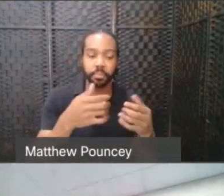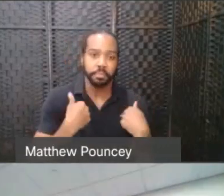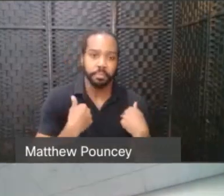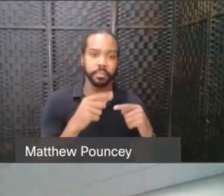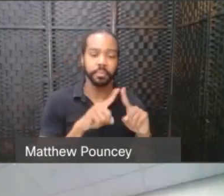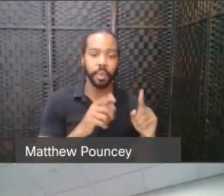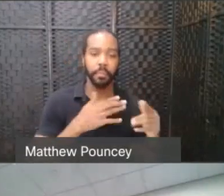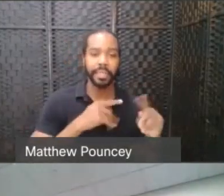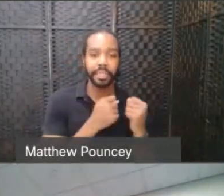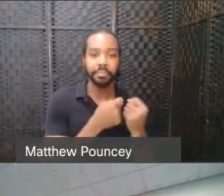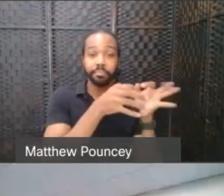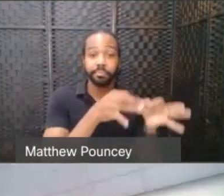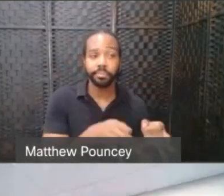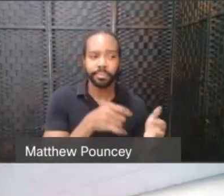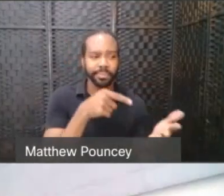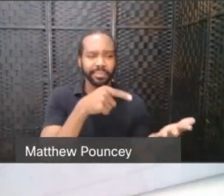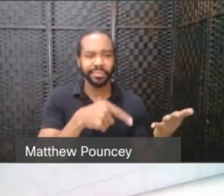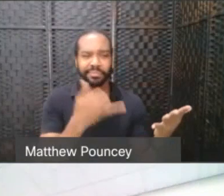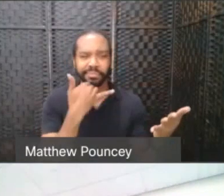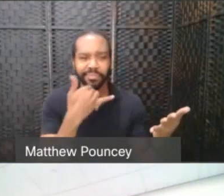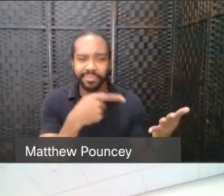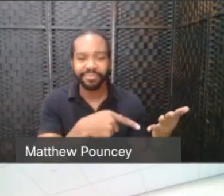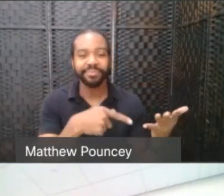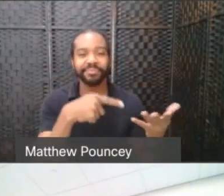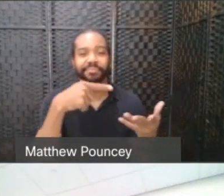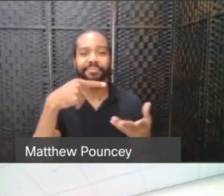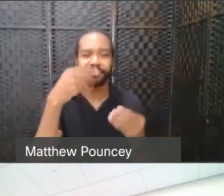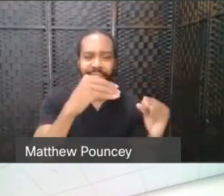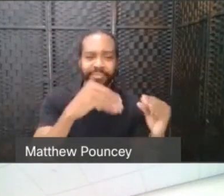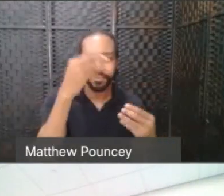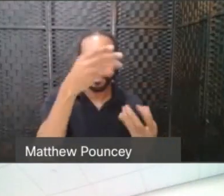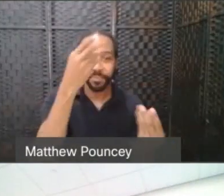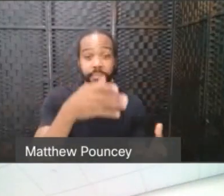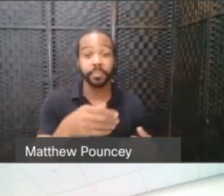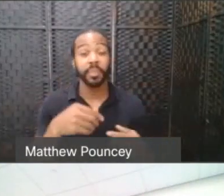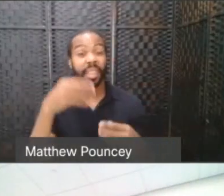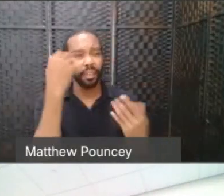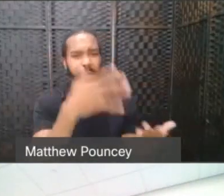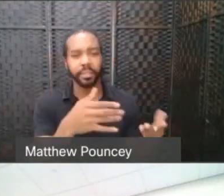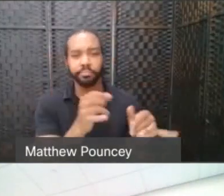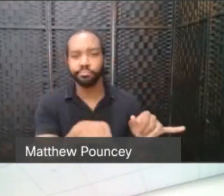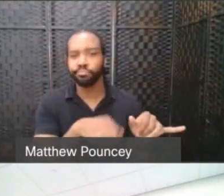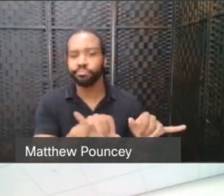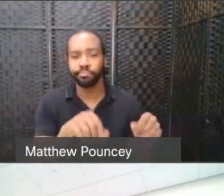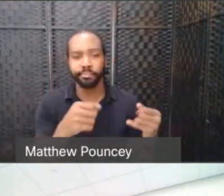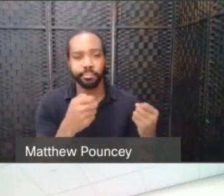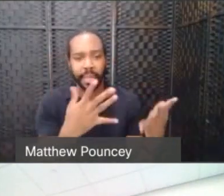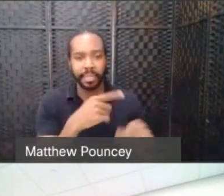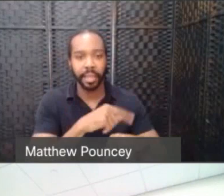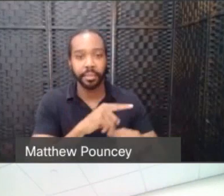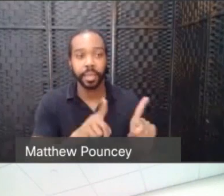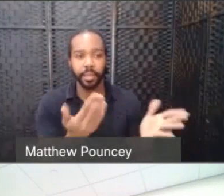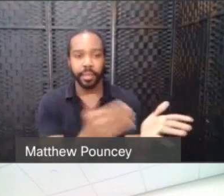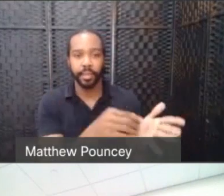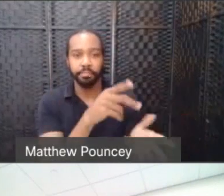And so we kind of gave a lot more information. This is information we've given many times, but again, it's just people don't always